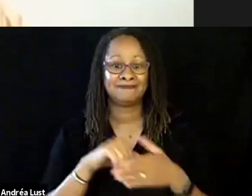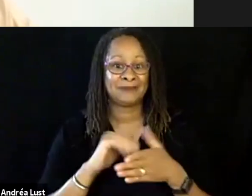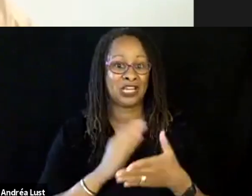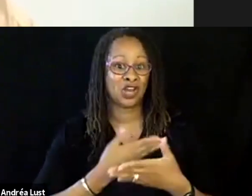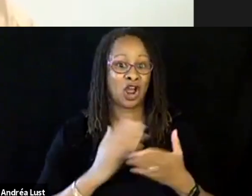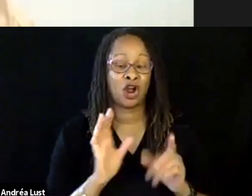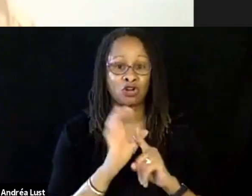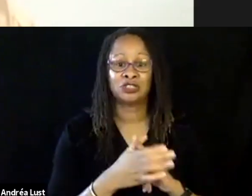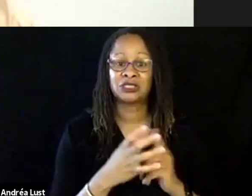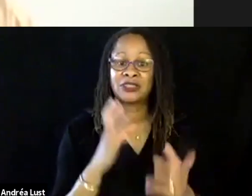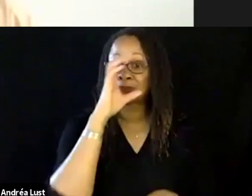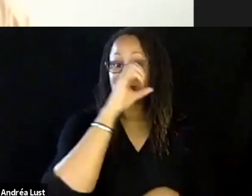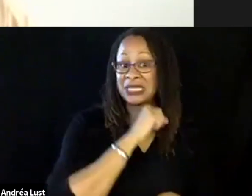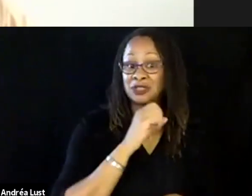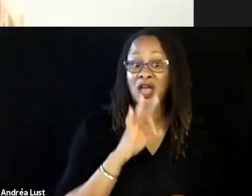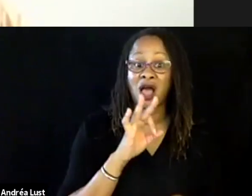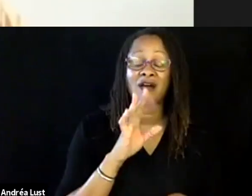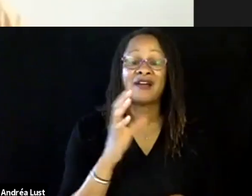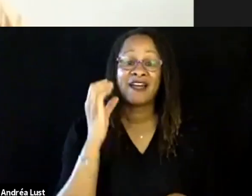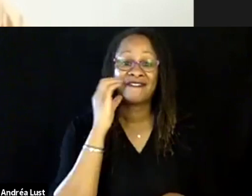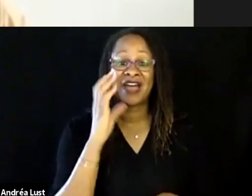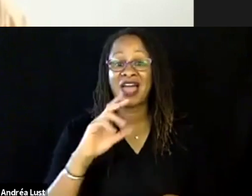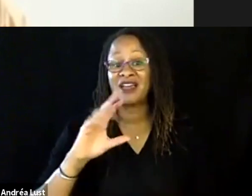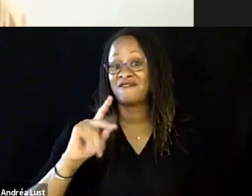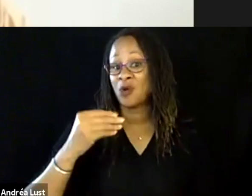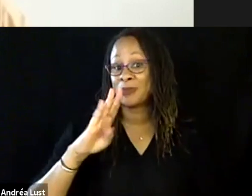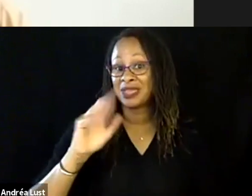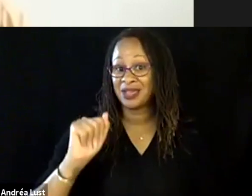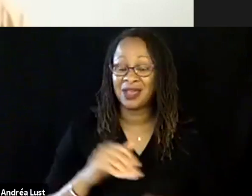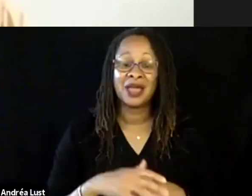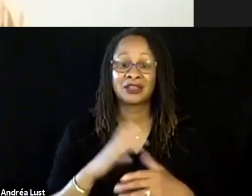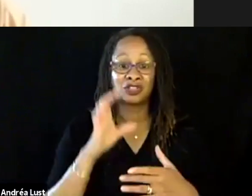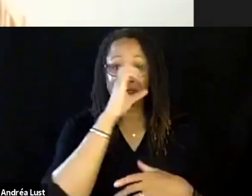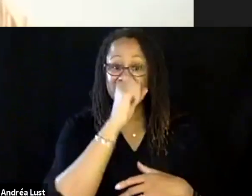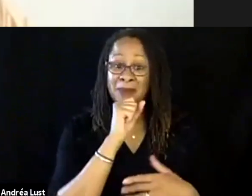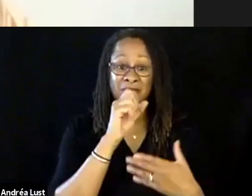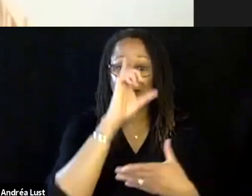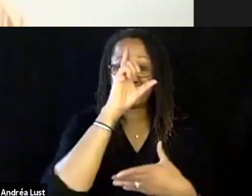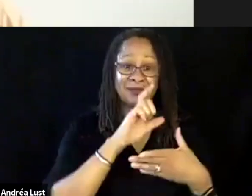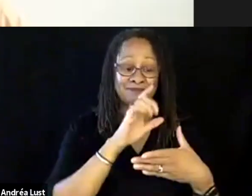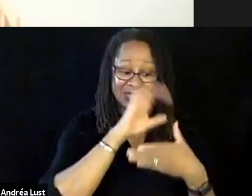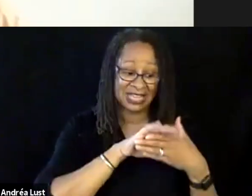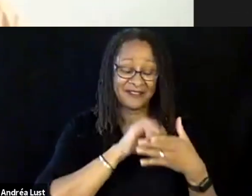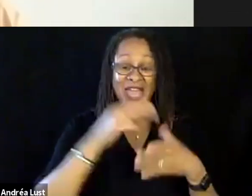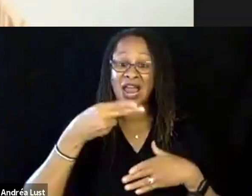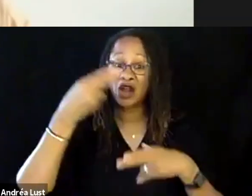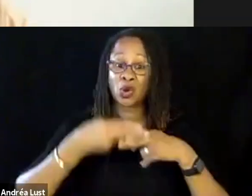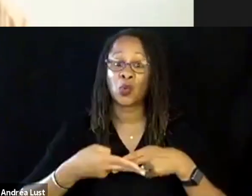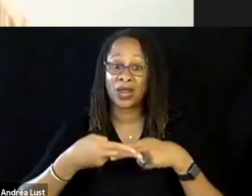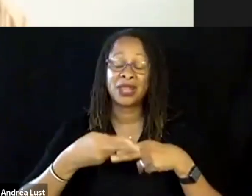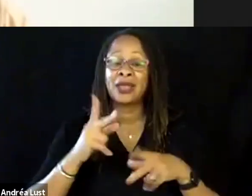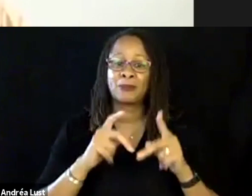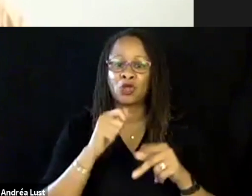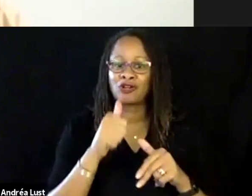a presumptive fat phobia. There's a presumptive belief that higher weight people are